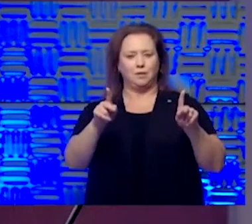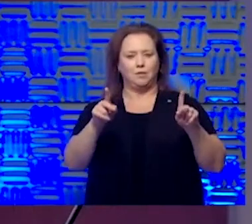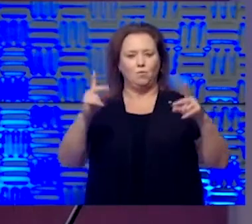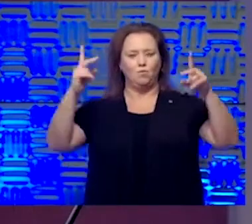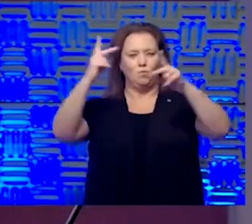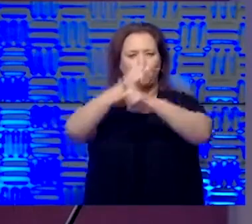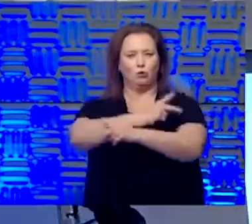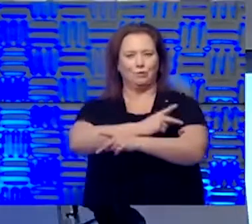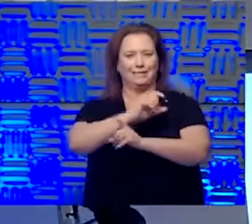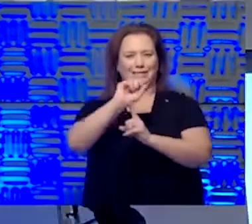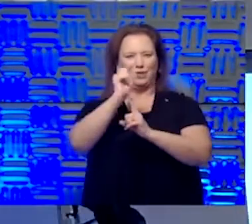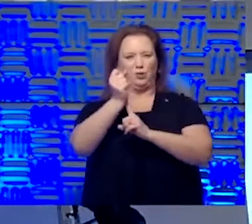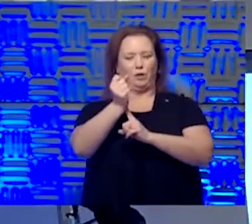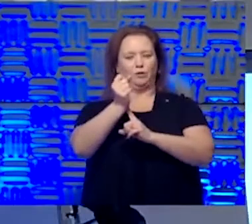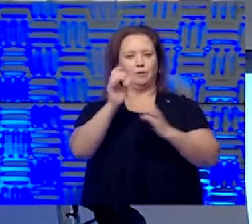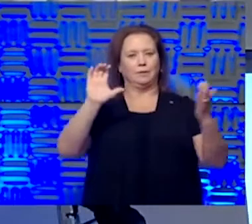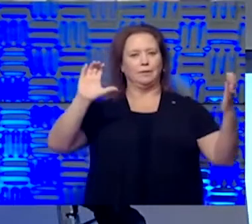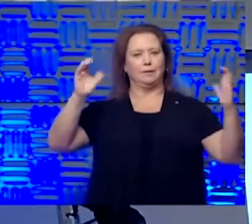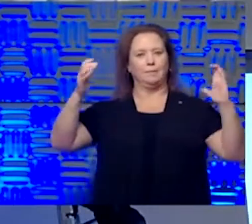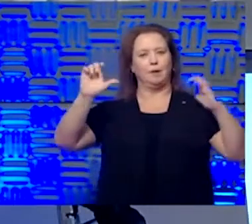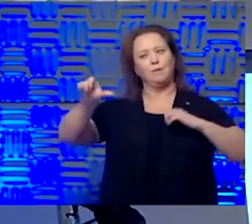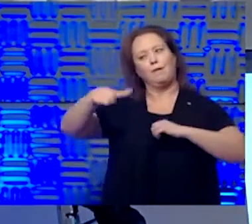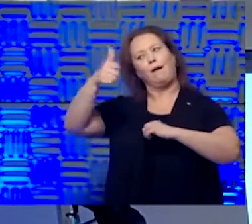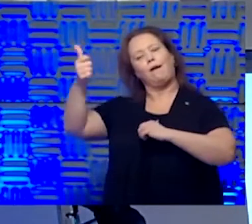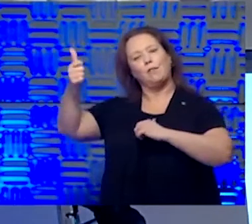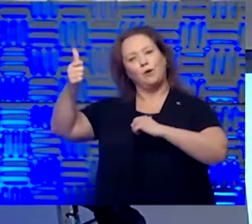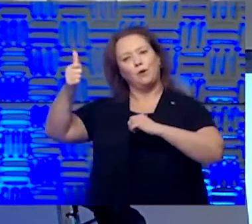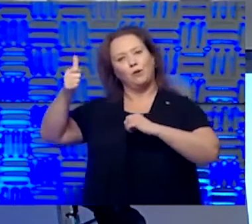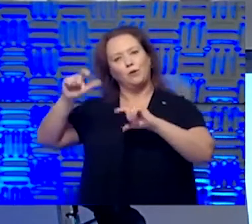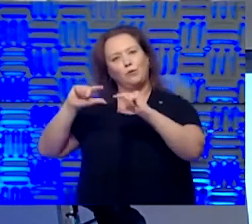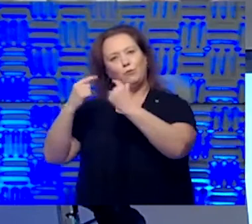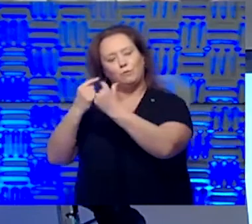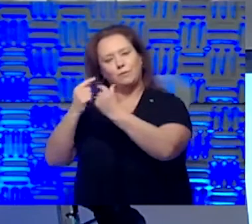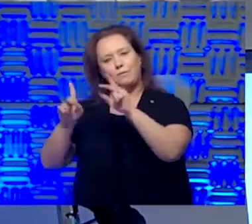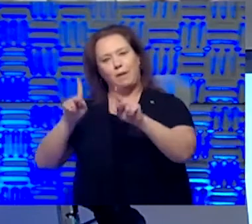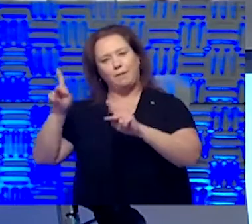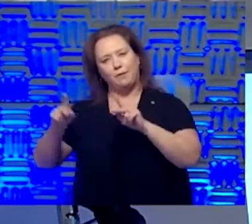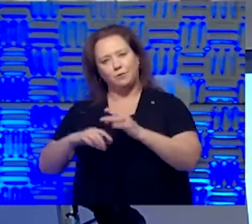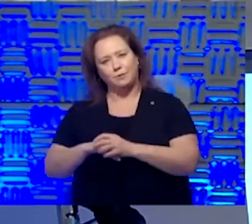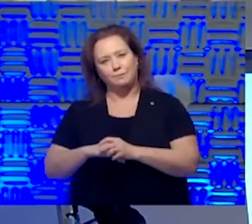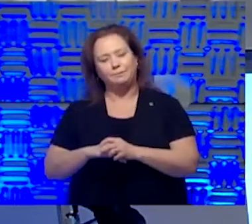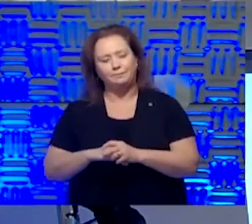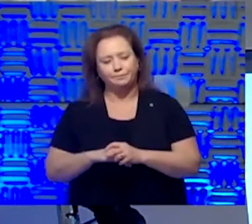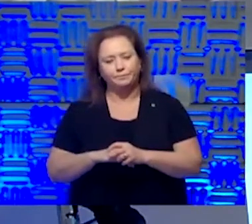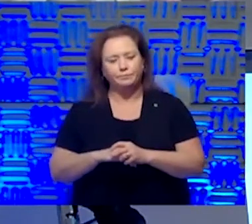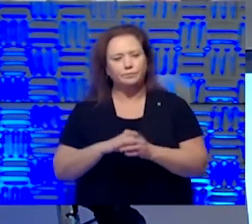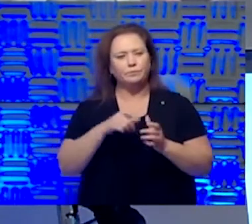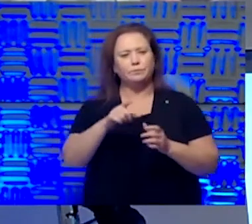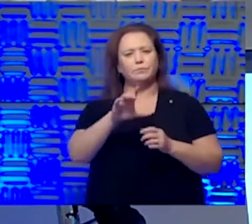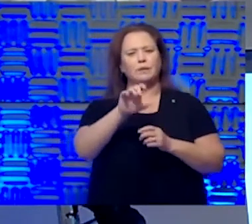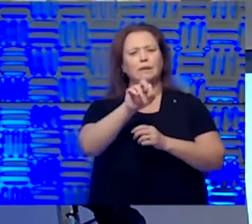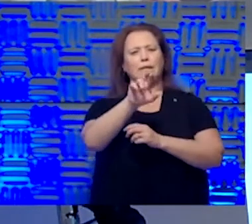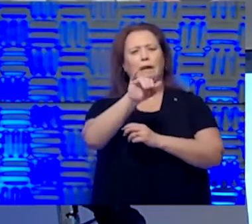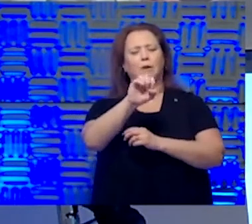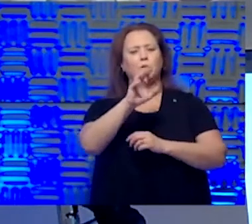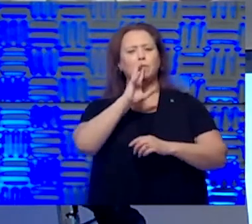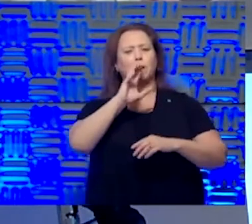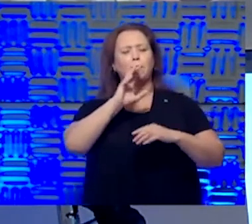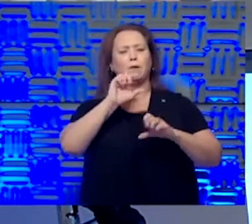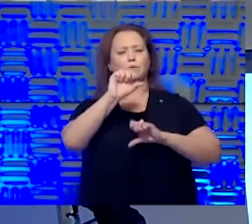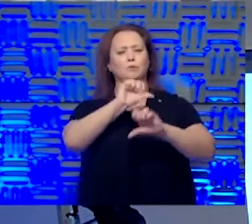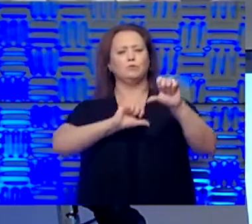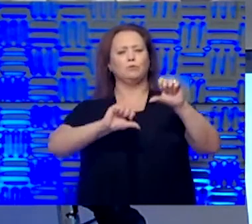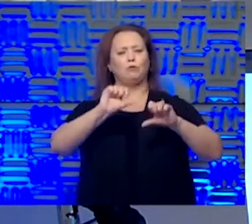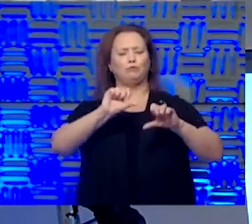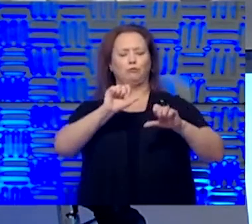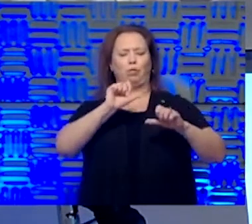worse scenarios than other counterparts. Carrie, you mentioned historical injustice, and clearly that has a major role. What can